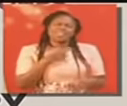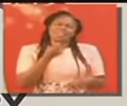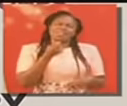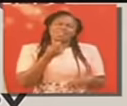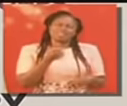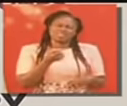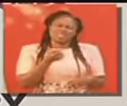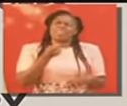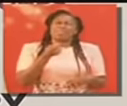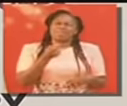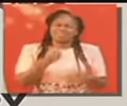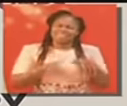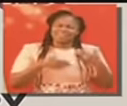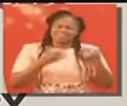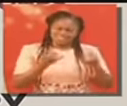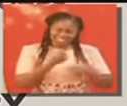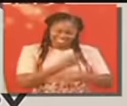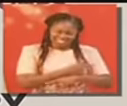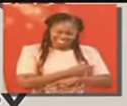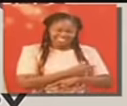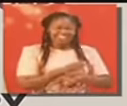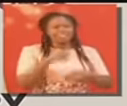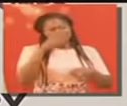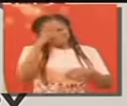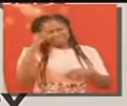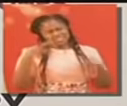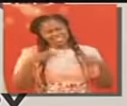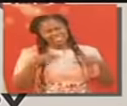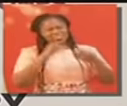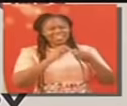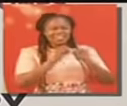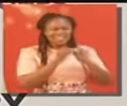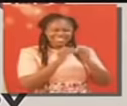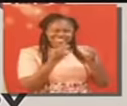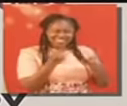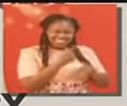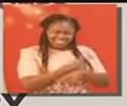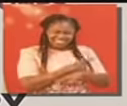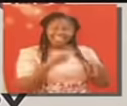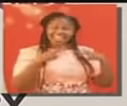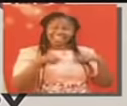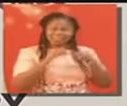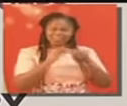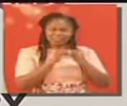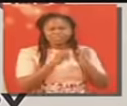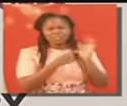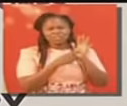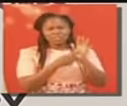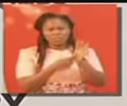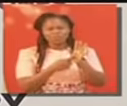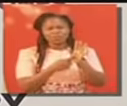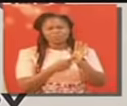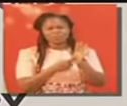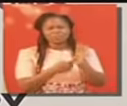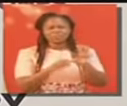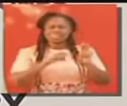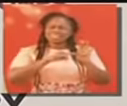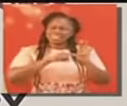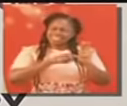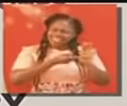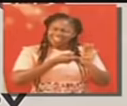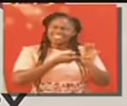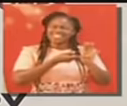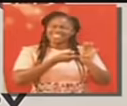that we have some numbers which indicate that we are on the start of a right trend downwards with